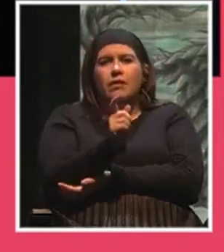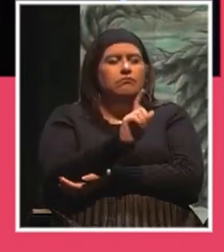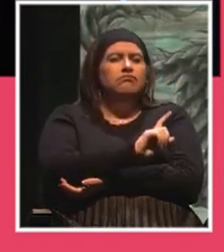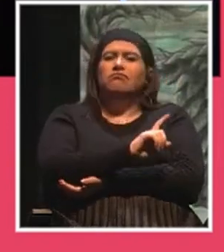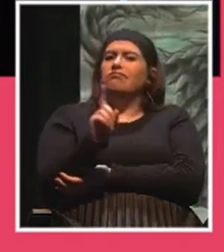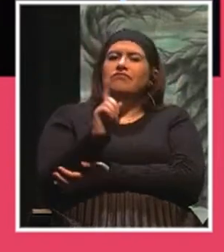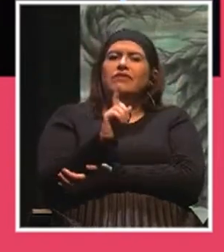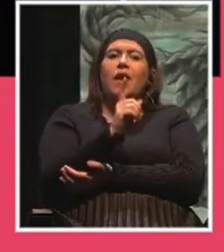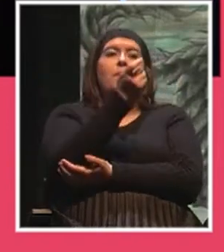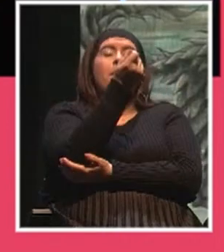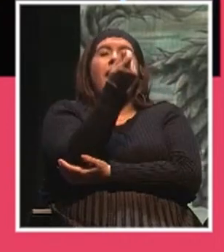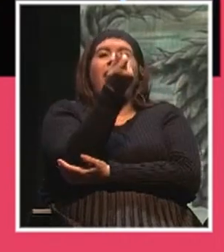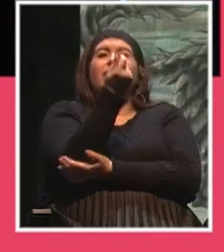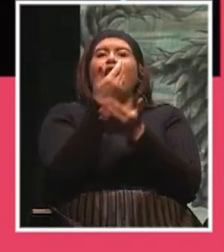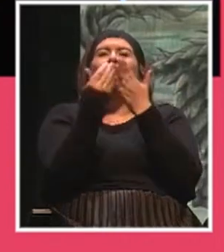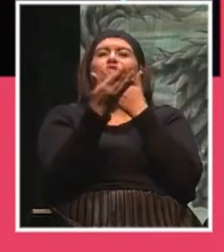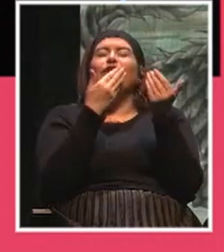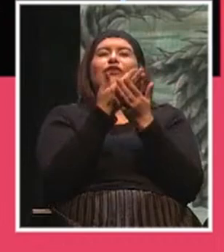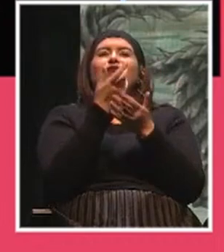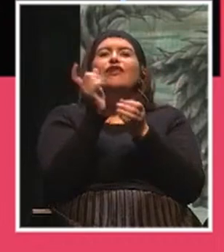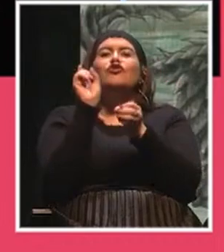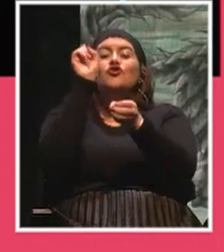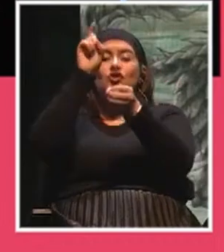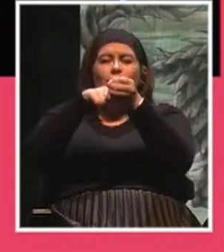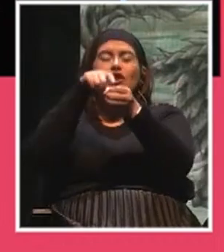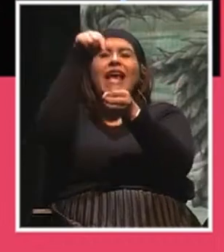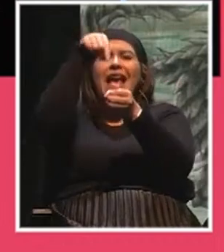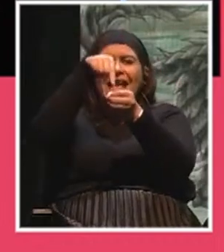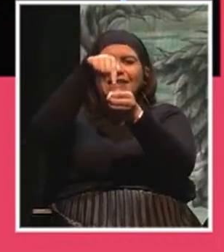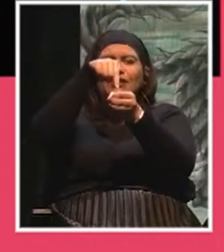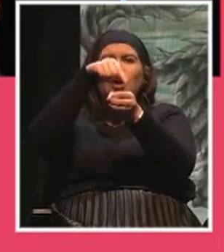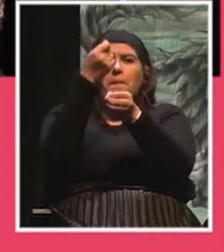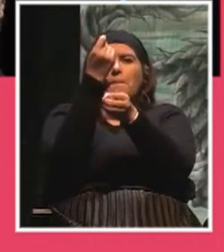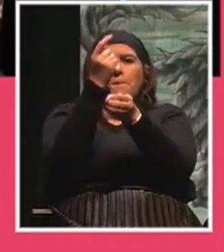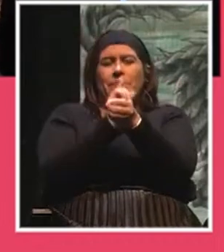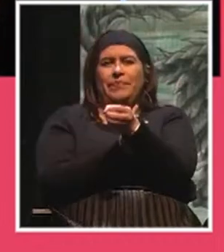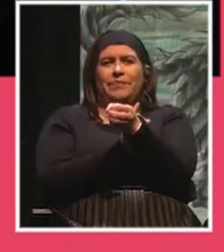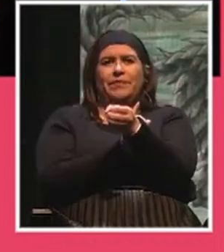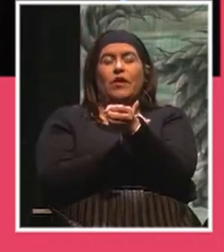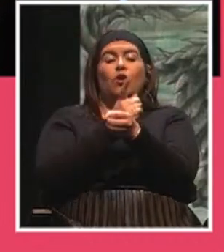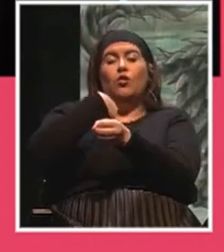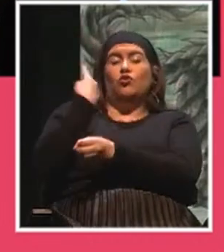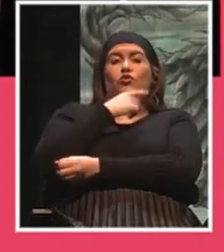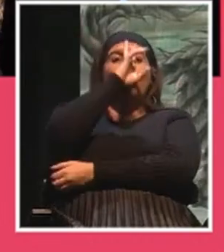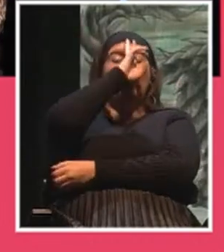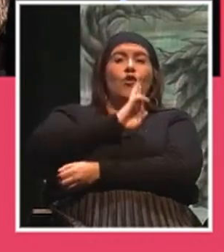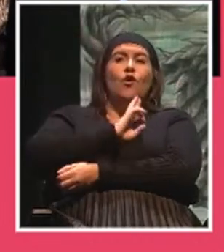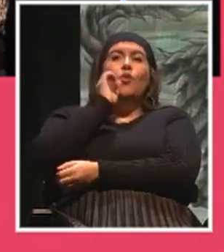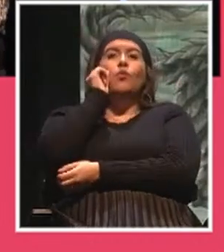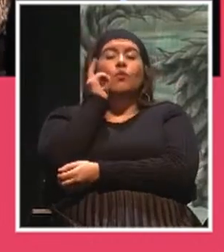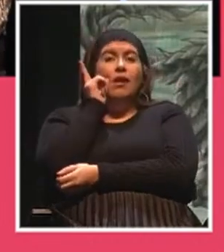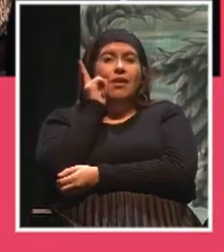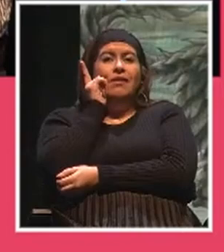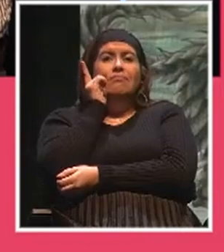by the subscription, right? Our role and our mission was to just make